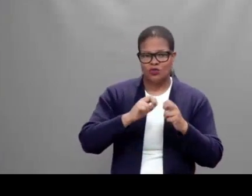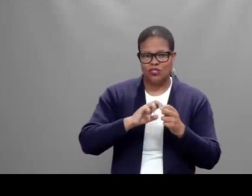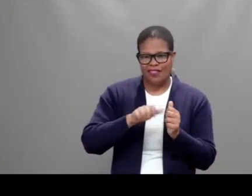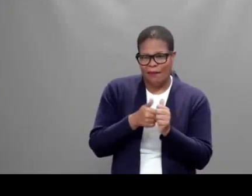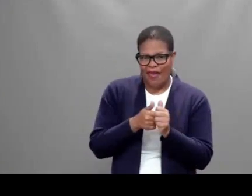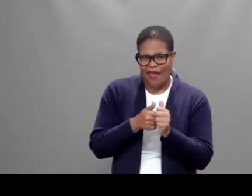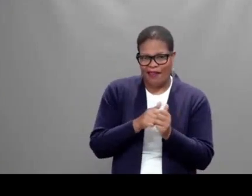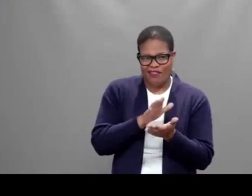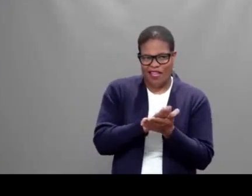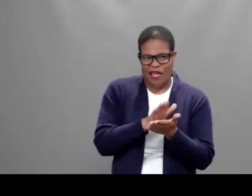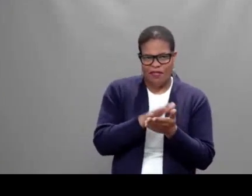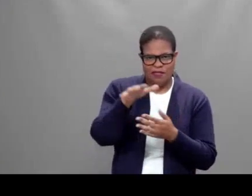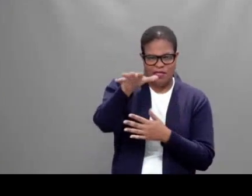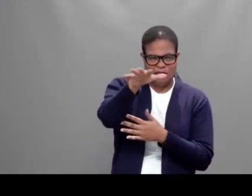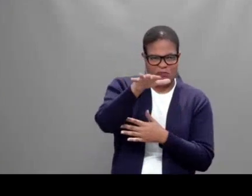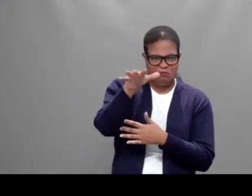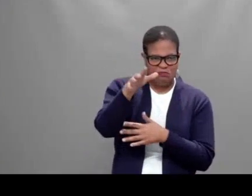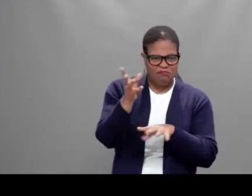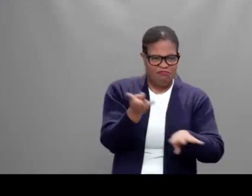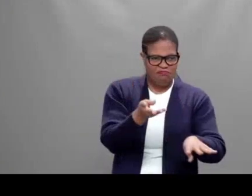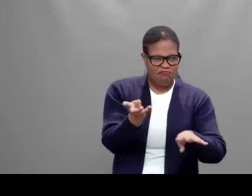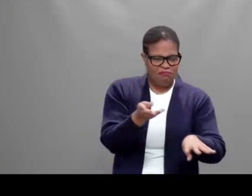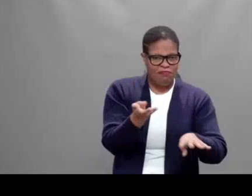campus. So